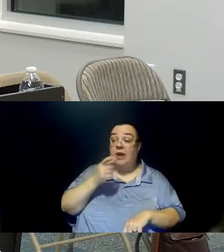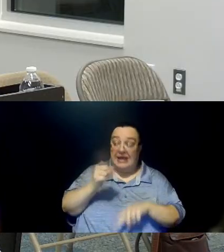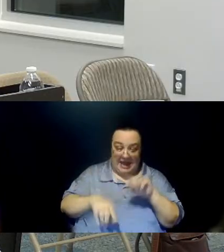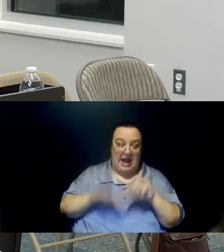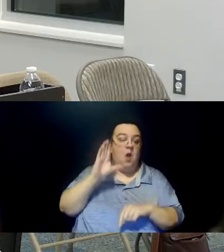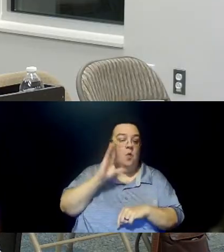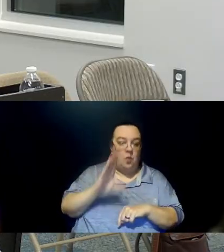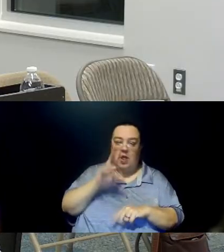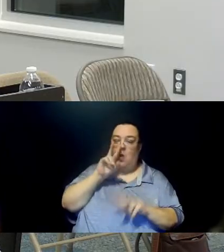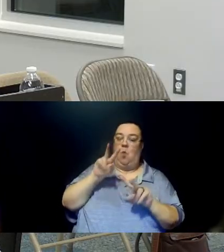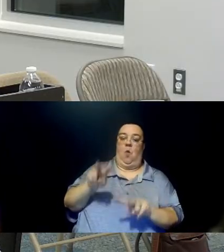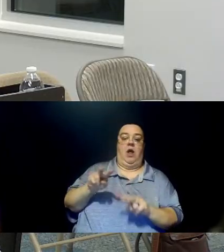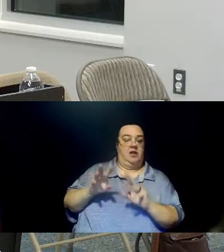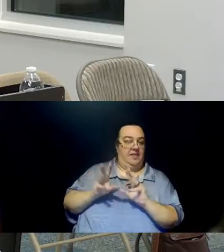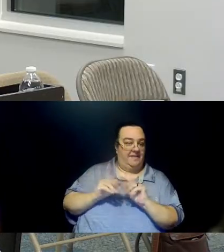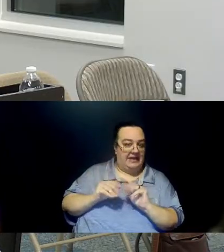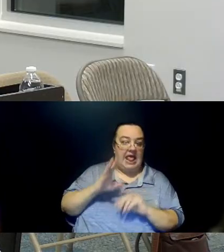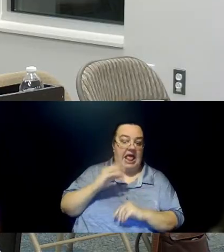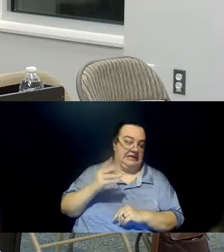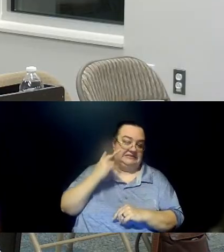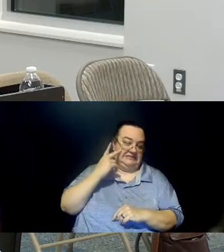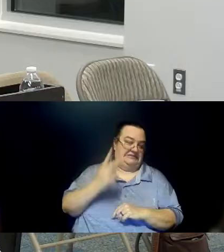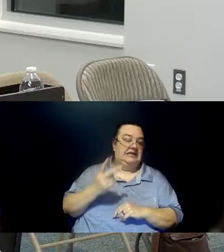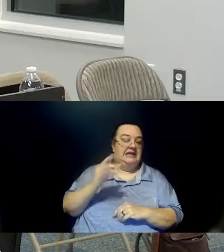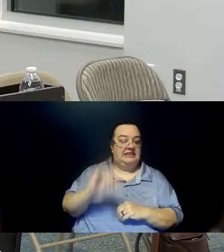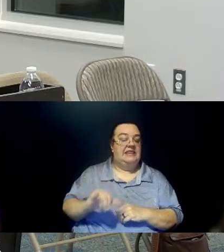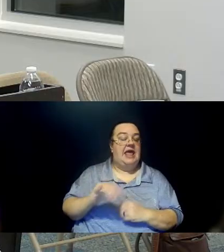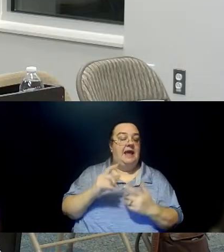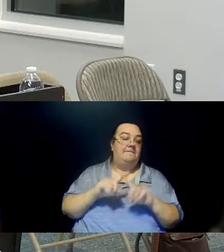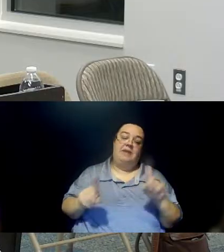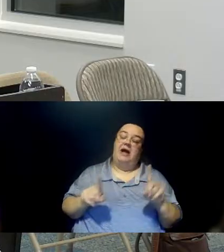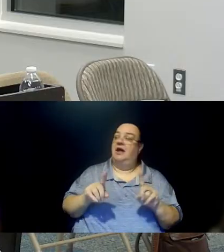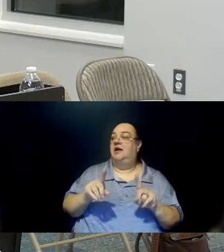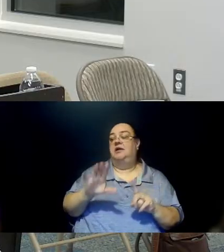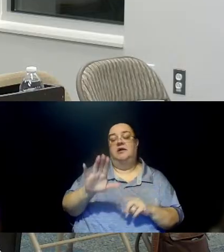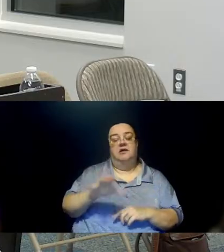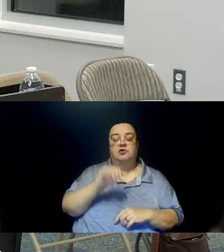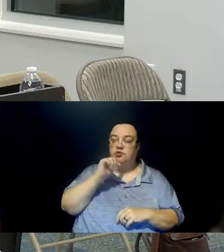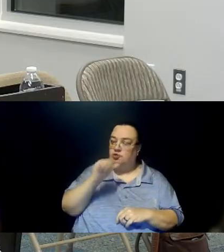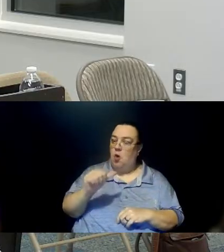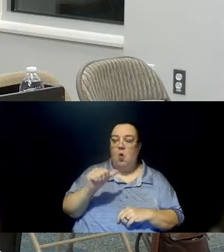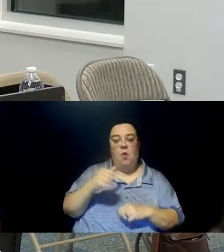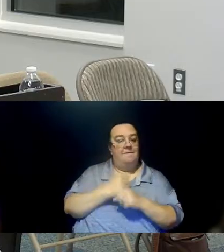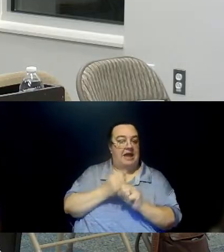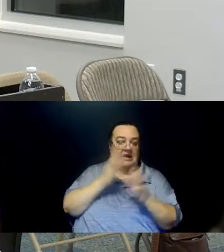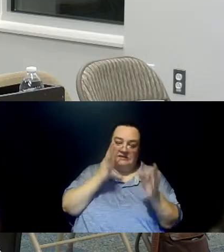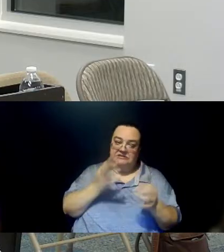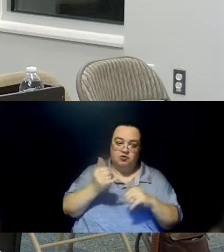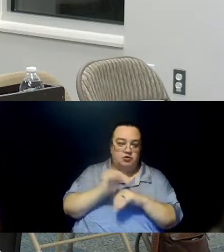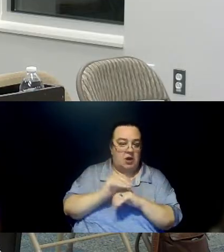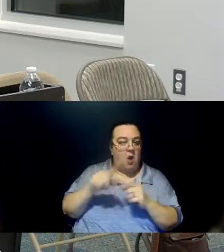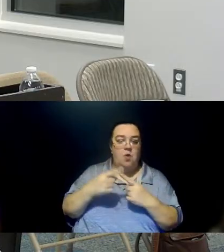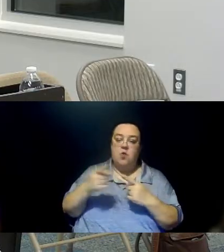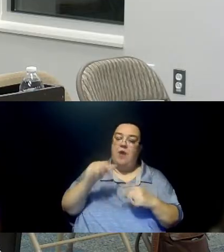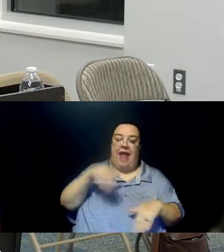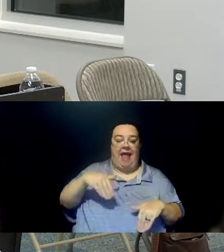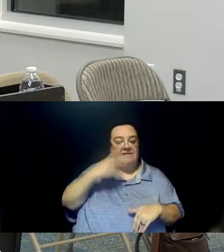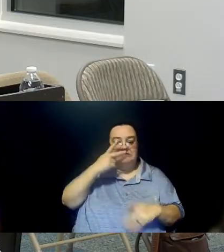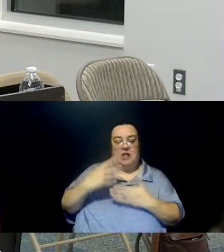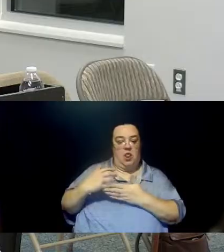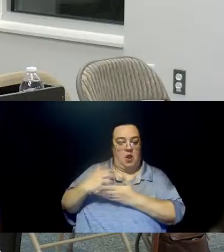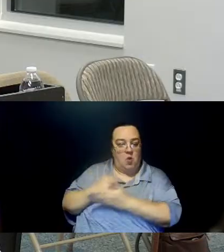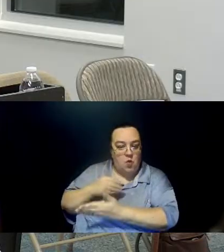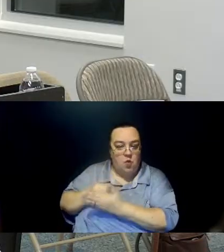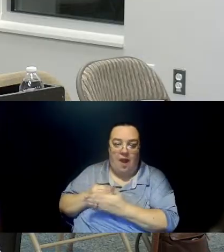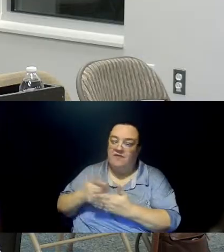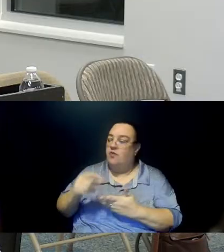meeting, and see there. But don't go and make a decision tonight when you haven't seen the revenue and you haven't had